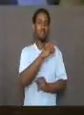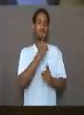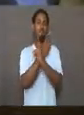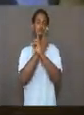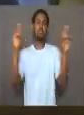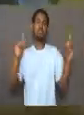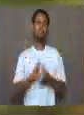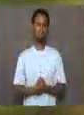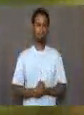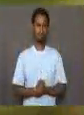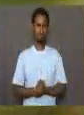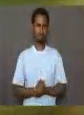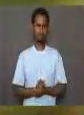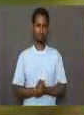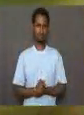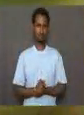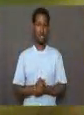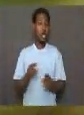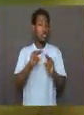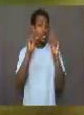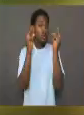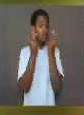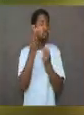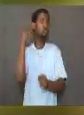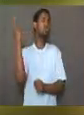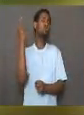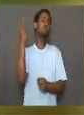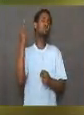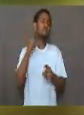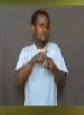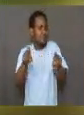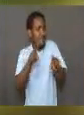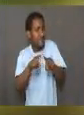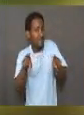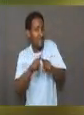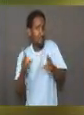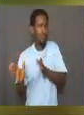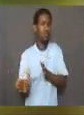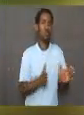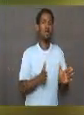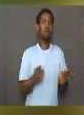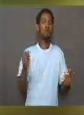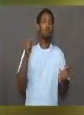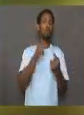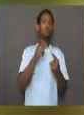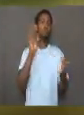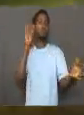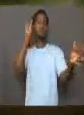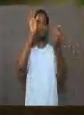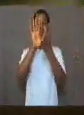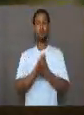freedoms. The Commission uses various programs to meet its